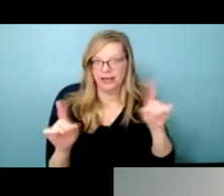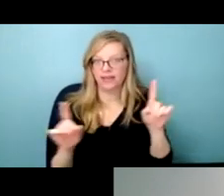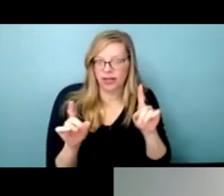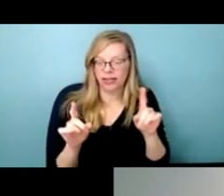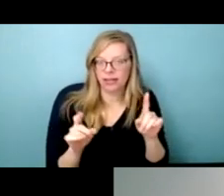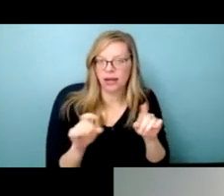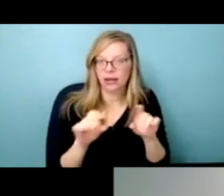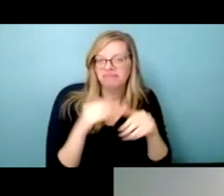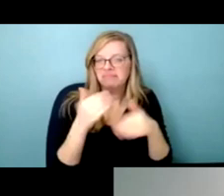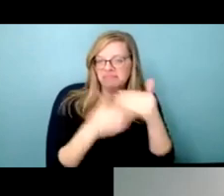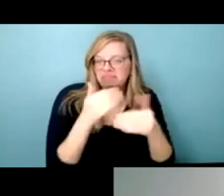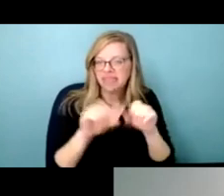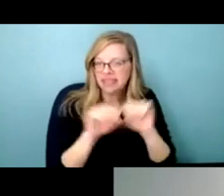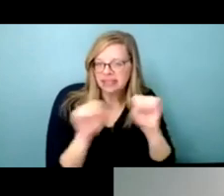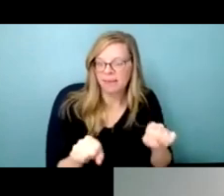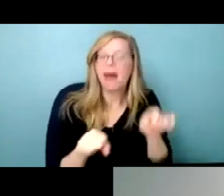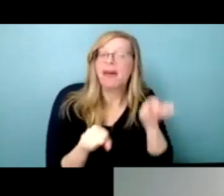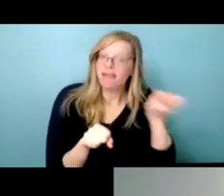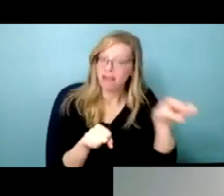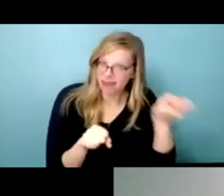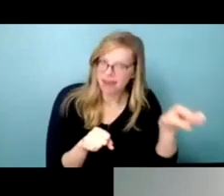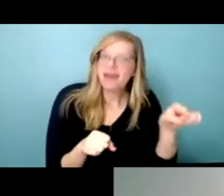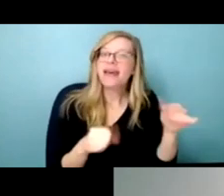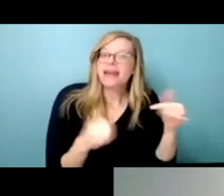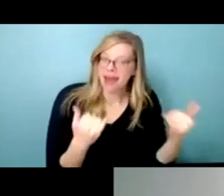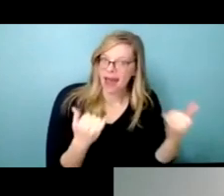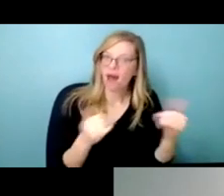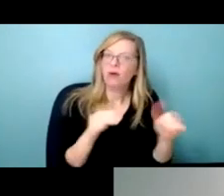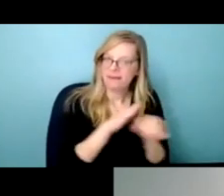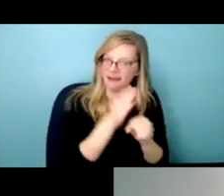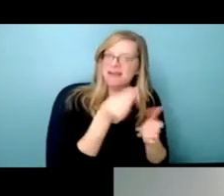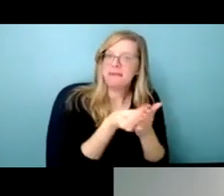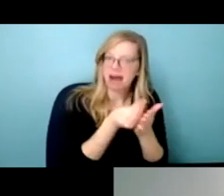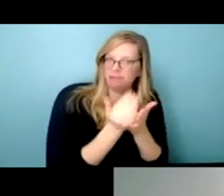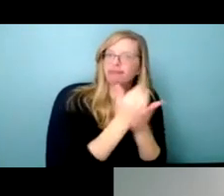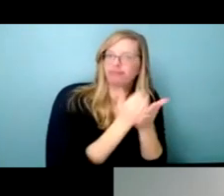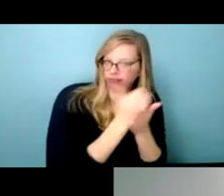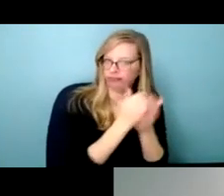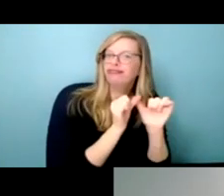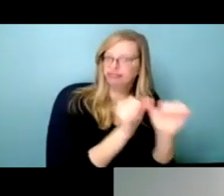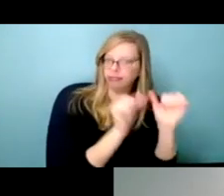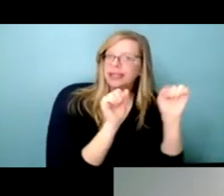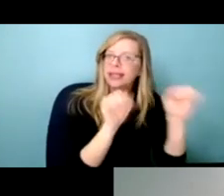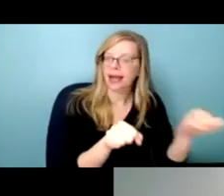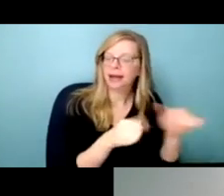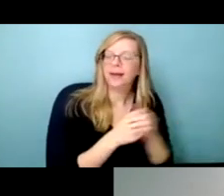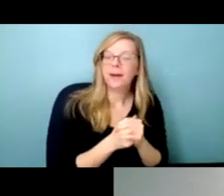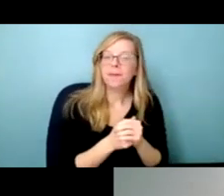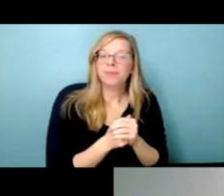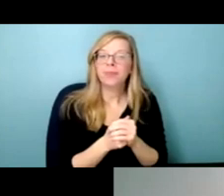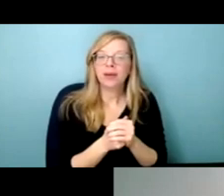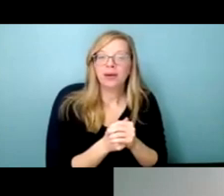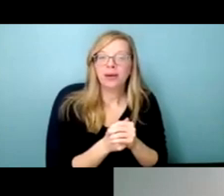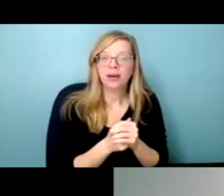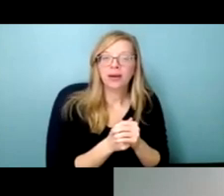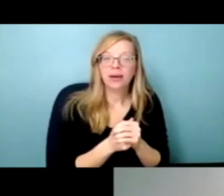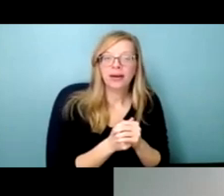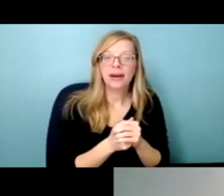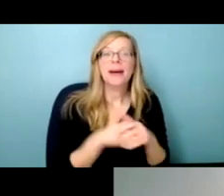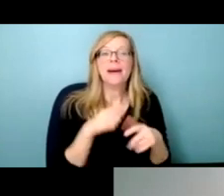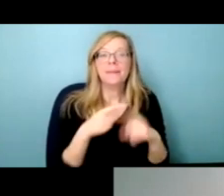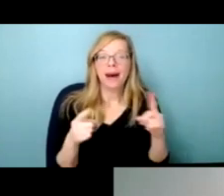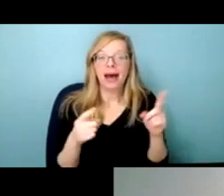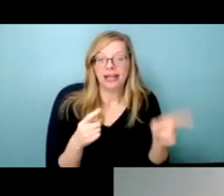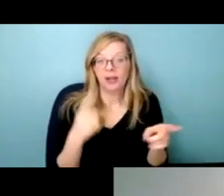sustain themselves after adding men. At the point, they were ready to actually shut down because they just couldn't sustain